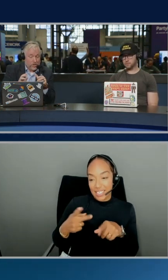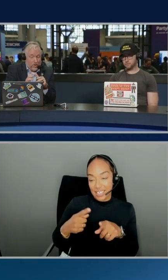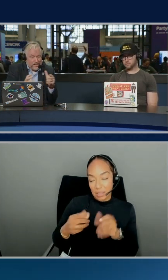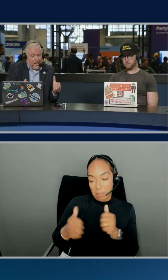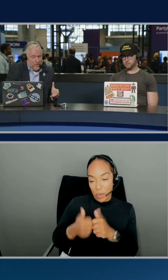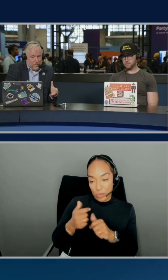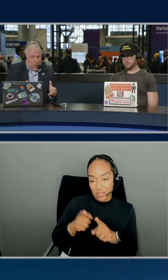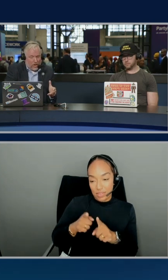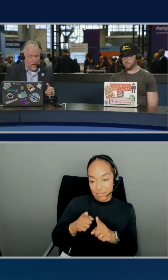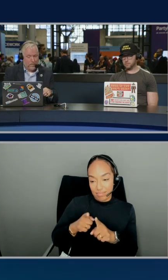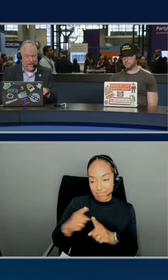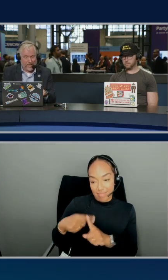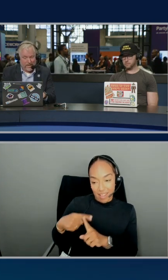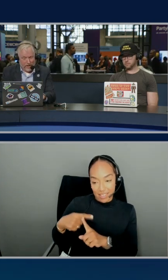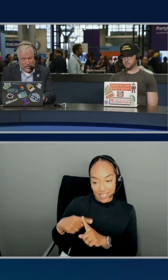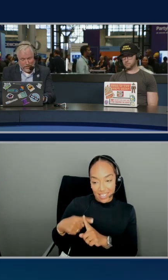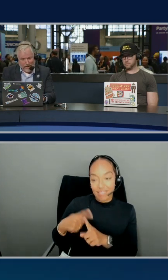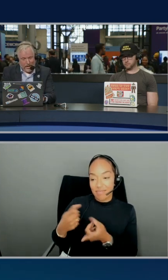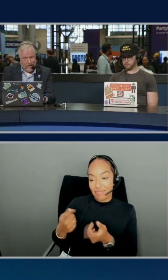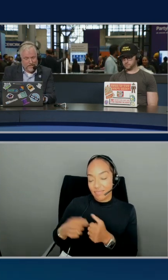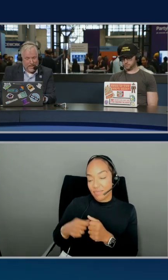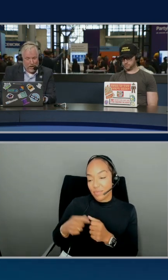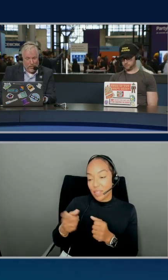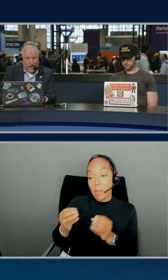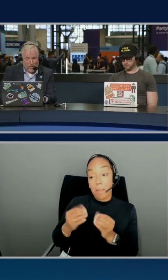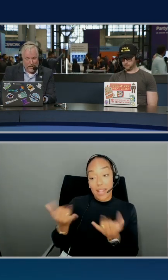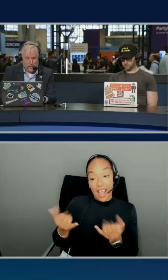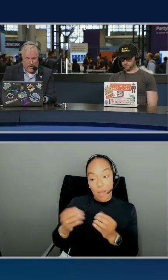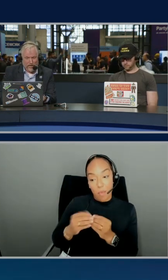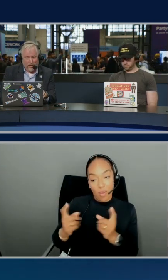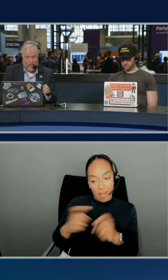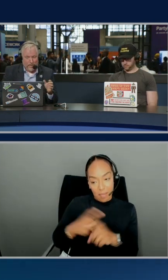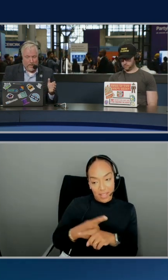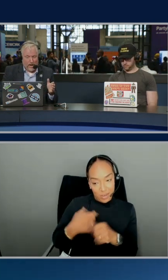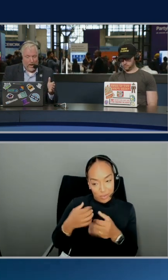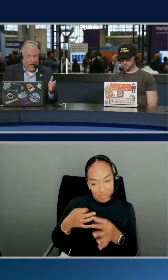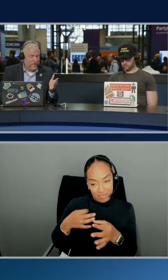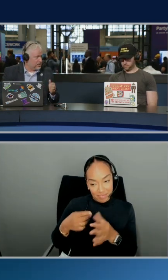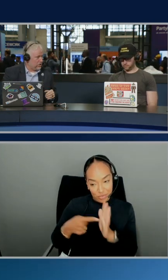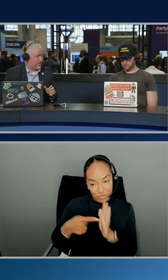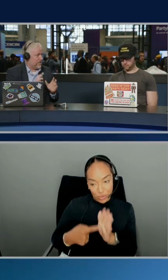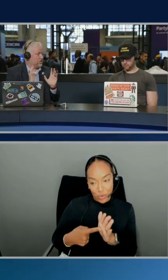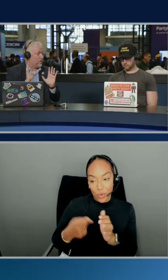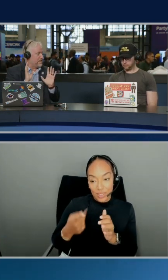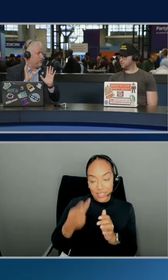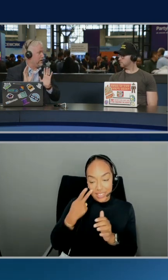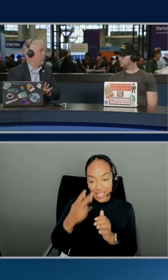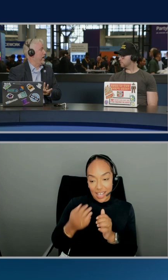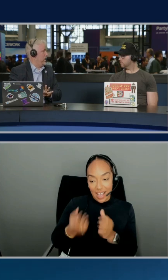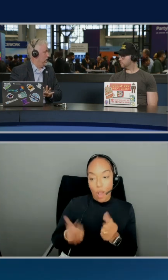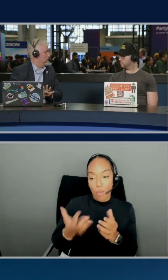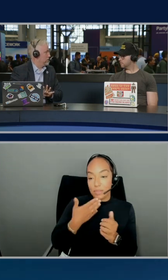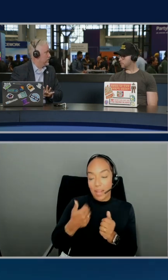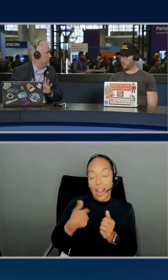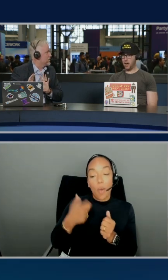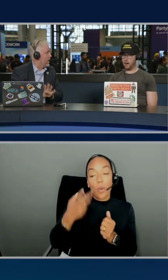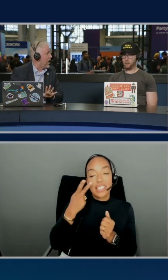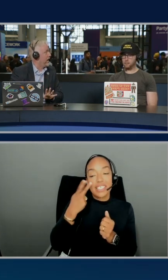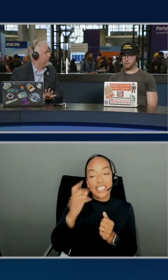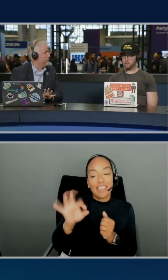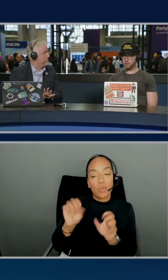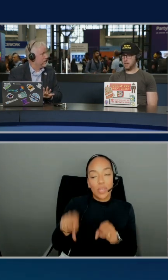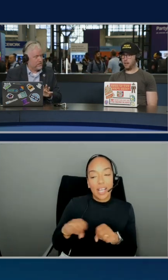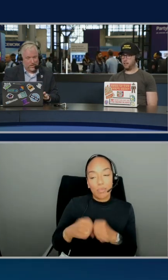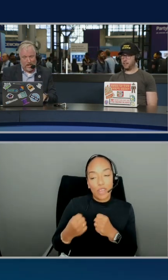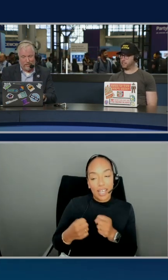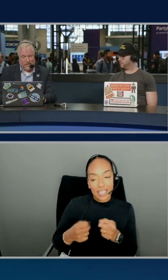So let's get even more complicated here, okay? Let's see how much better. I mean, the truth is, I just want to see if we can break it because this Yeah. is